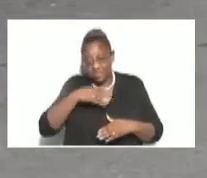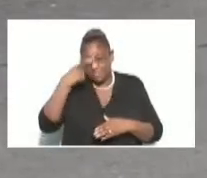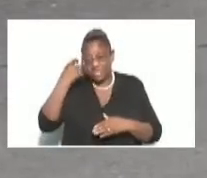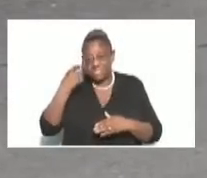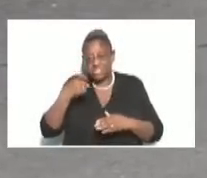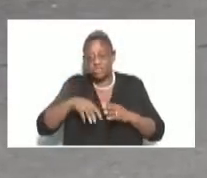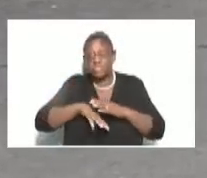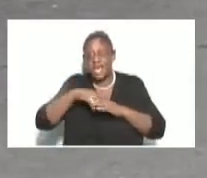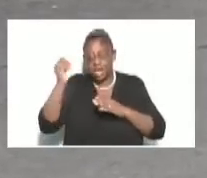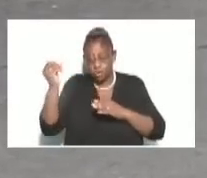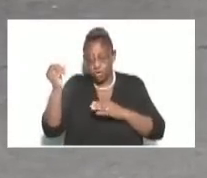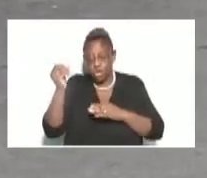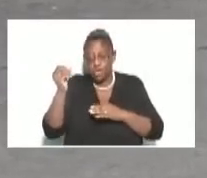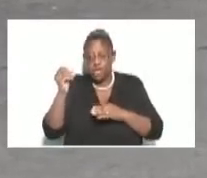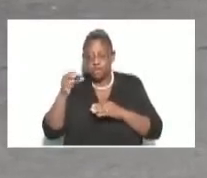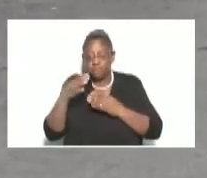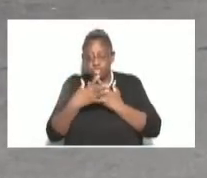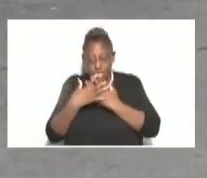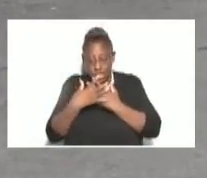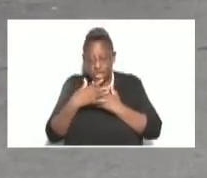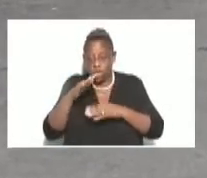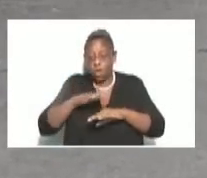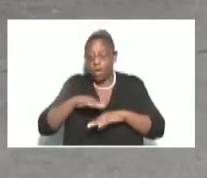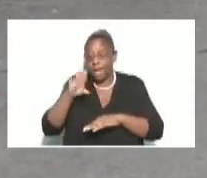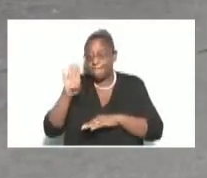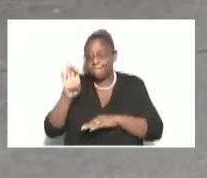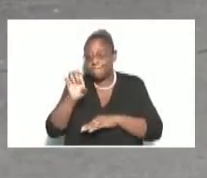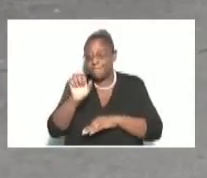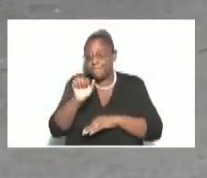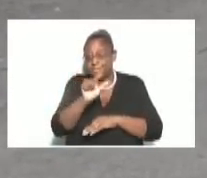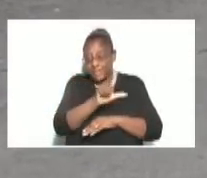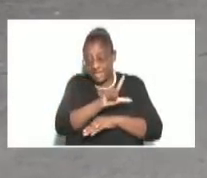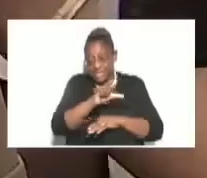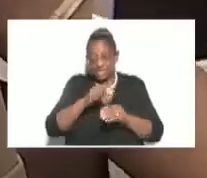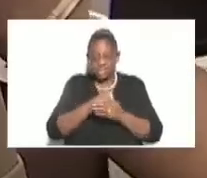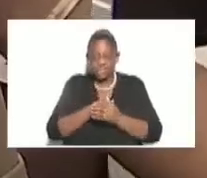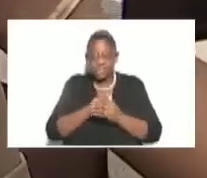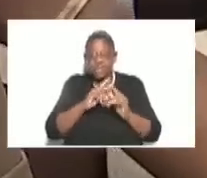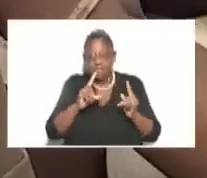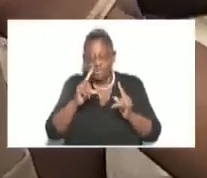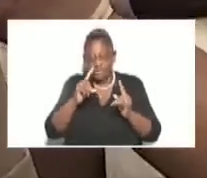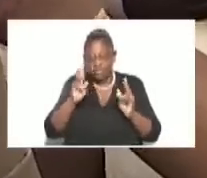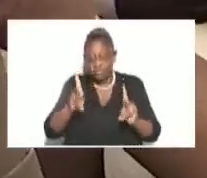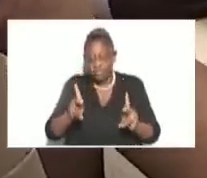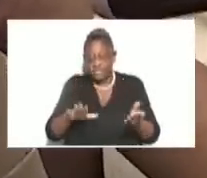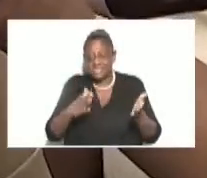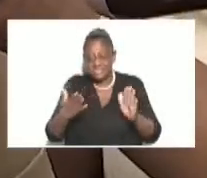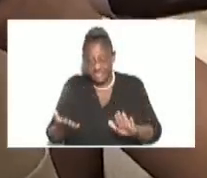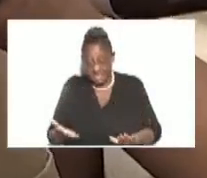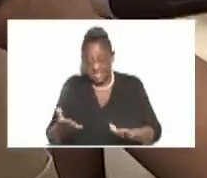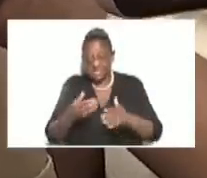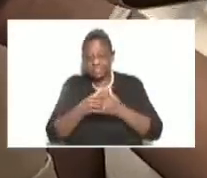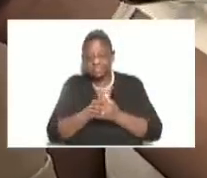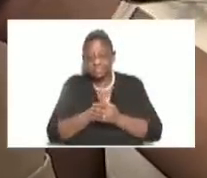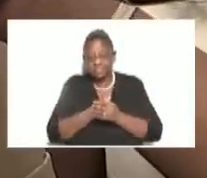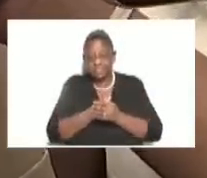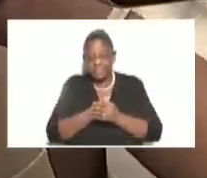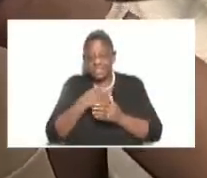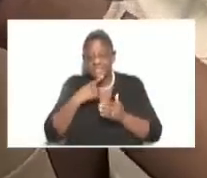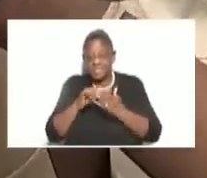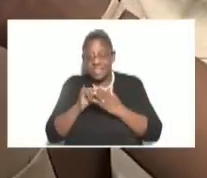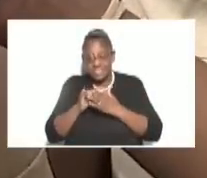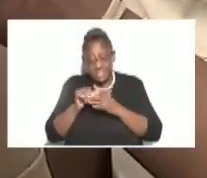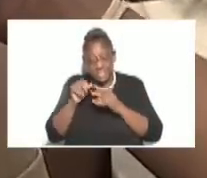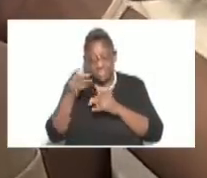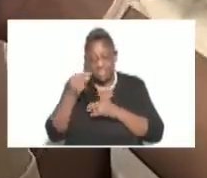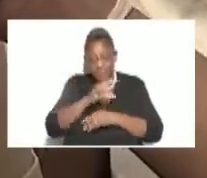which resulted in him being shot and succumbing to his injuries on scene. The victim is known to police. He's also being